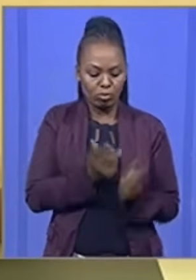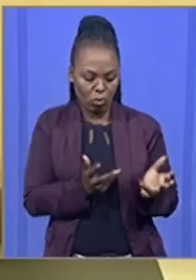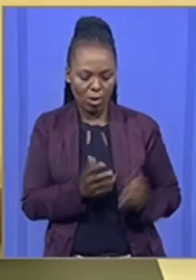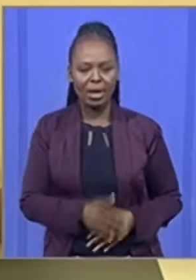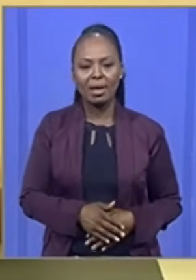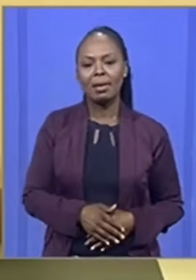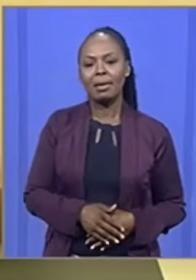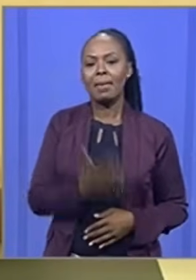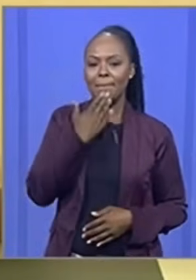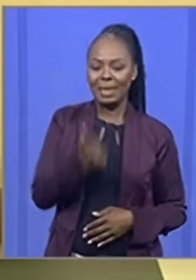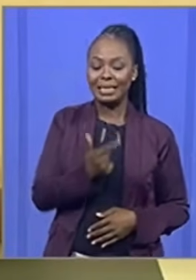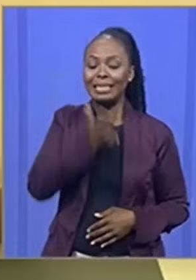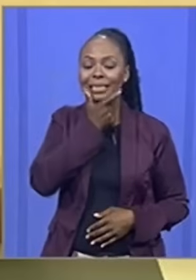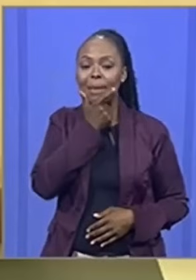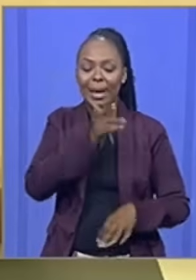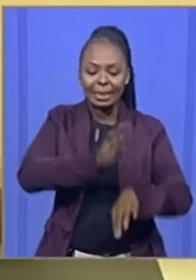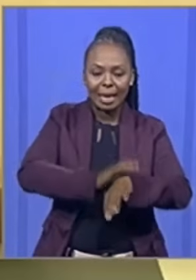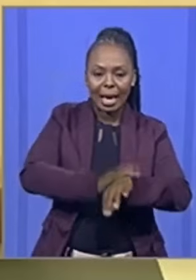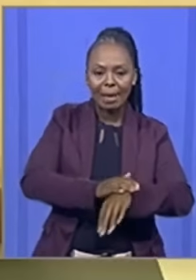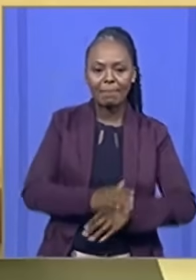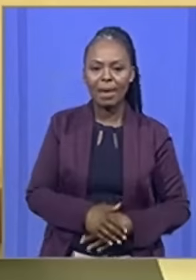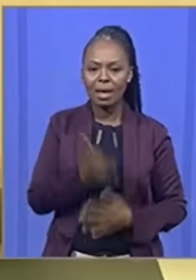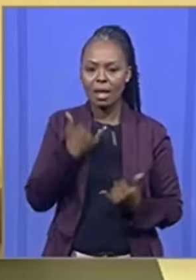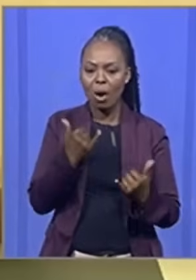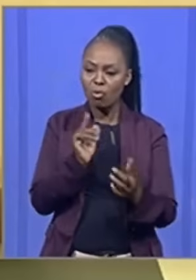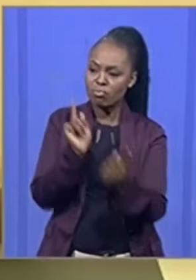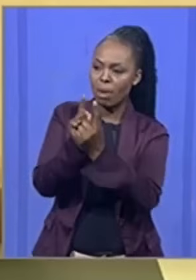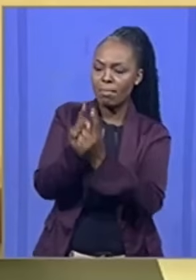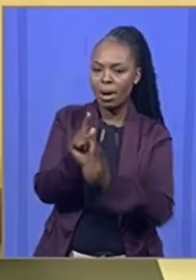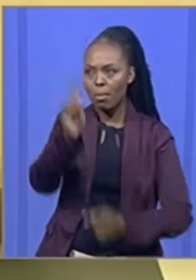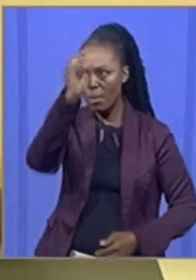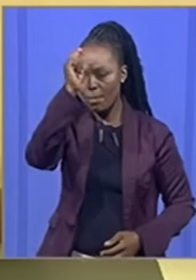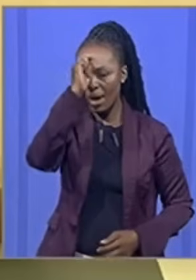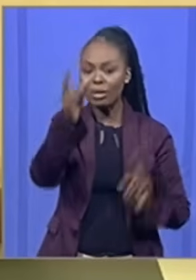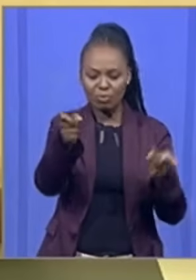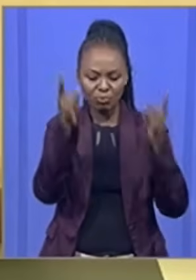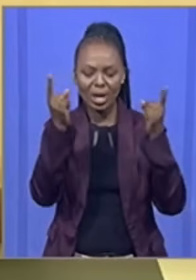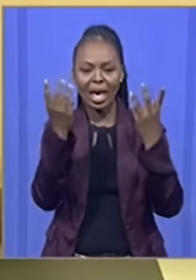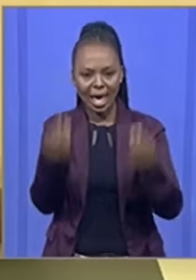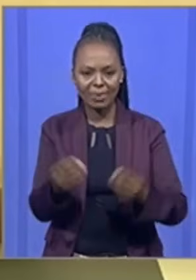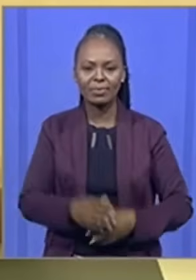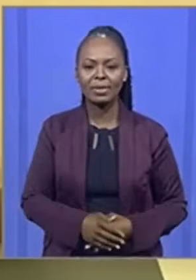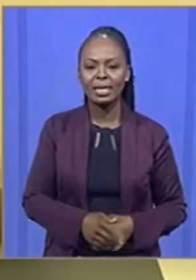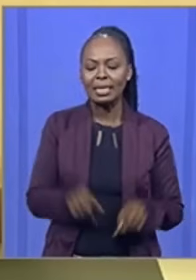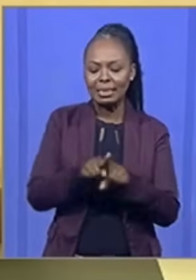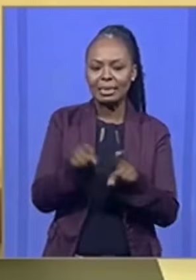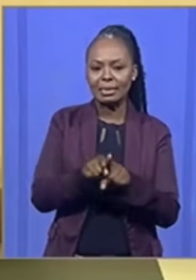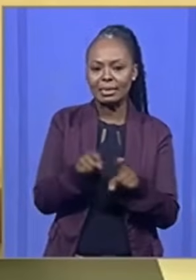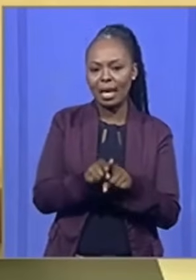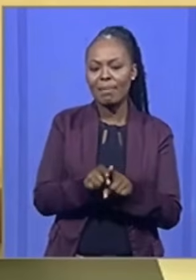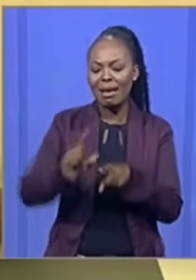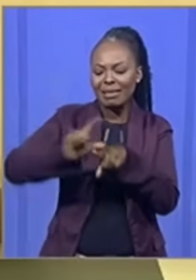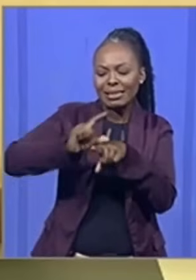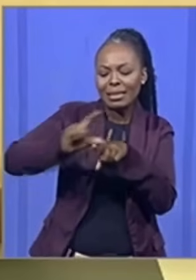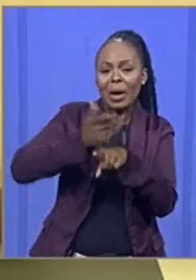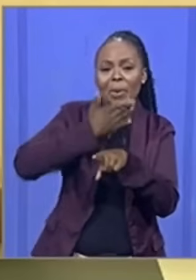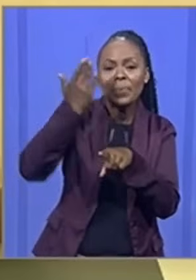nyaka fela gore this thing ya go lebella ba basimane ba fokutse. And le go stop ba go have unprotected